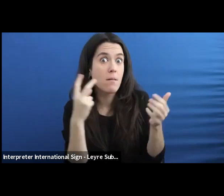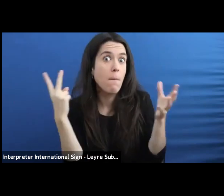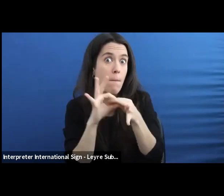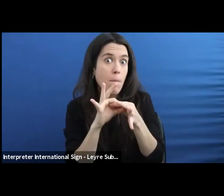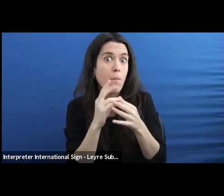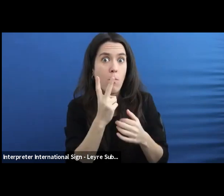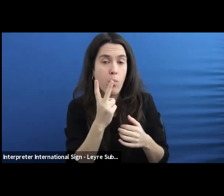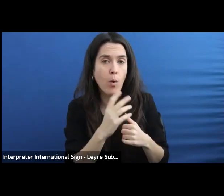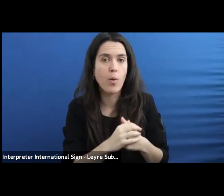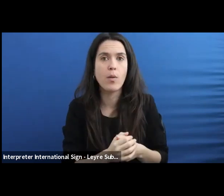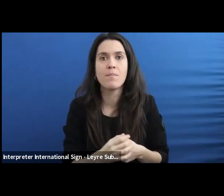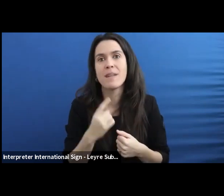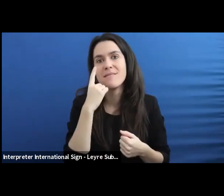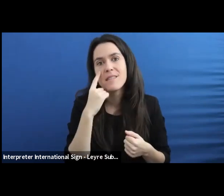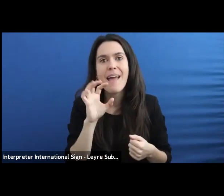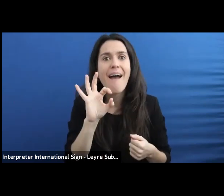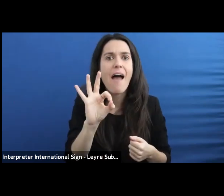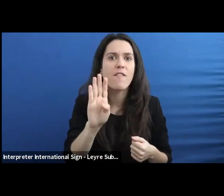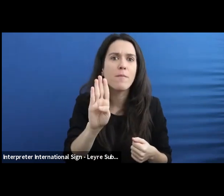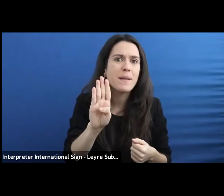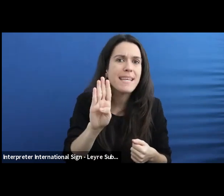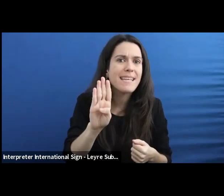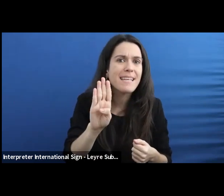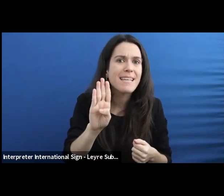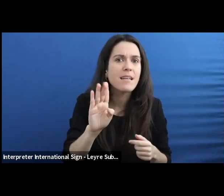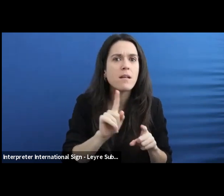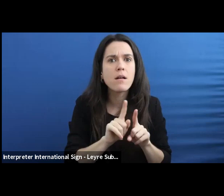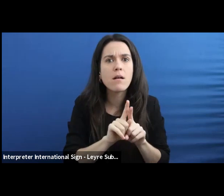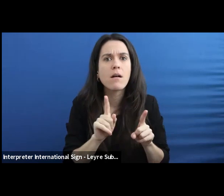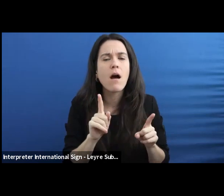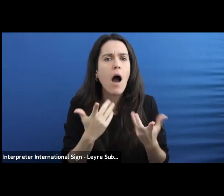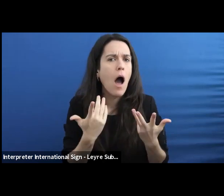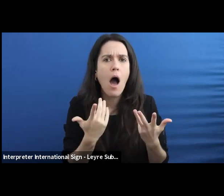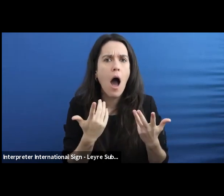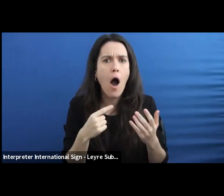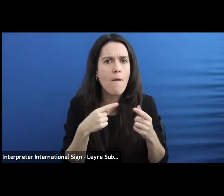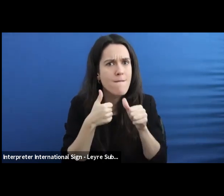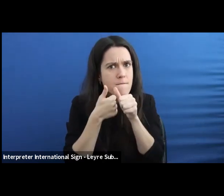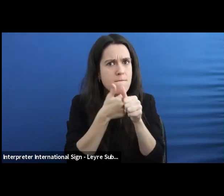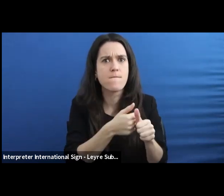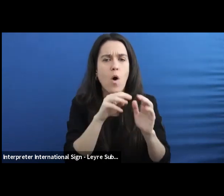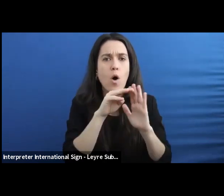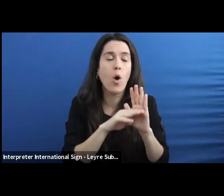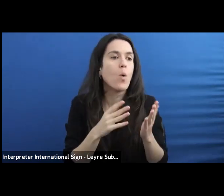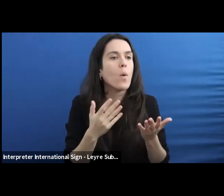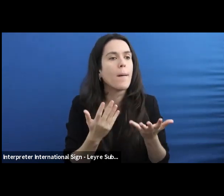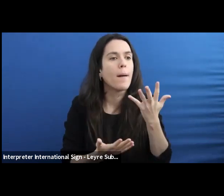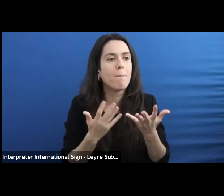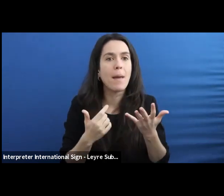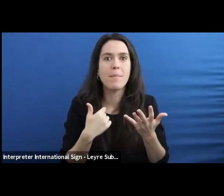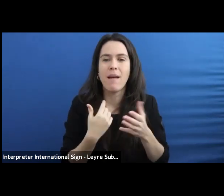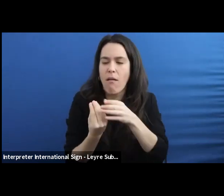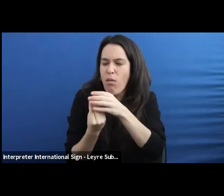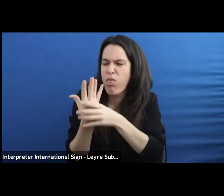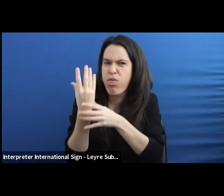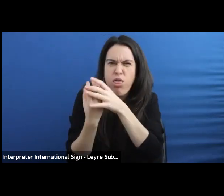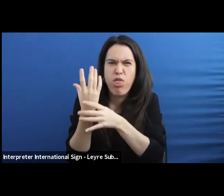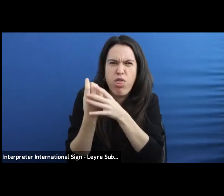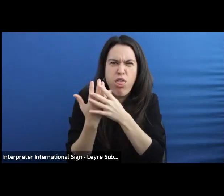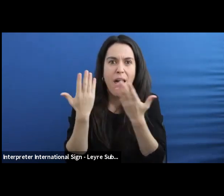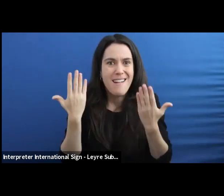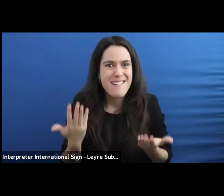&B outlets that we will have, you know, making sure that they also follow, working on reducing our footprint, both in energy and